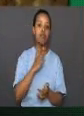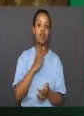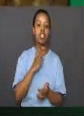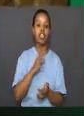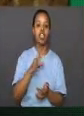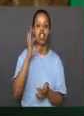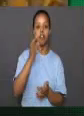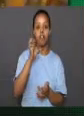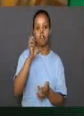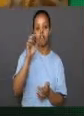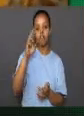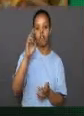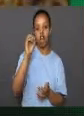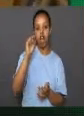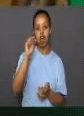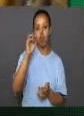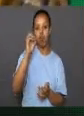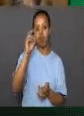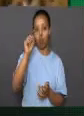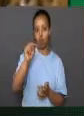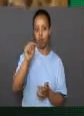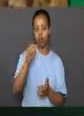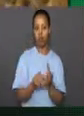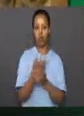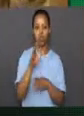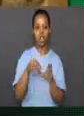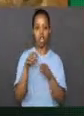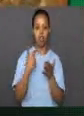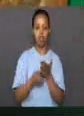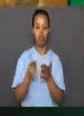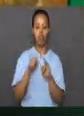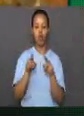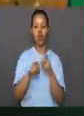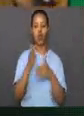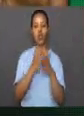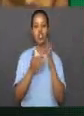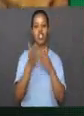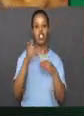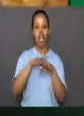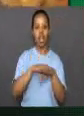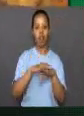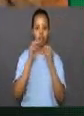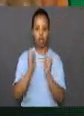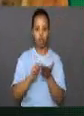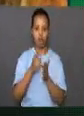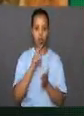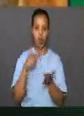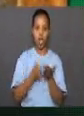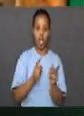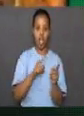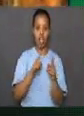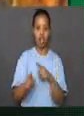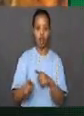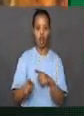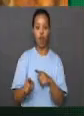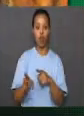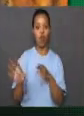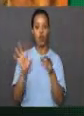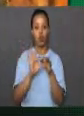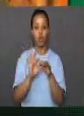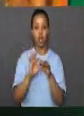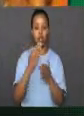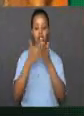the behavior of the other bees at different stages. This maintains the social